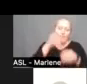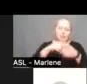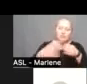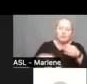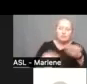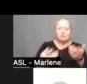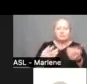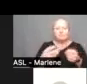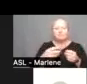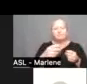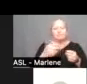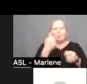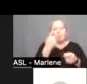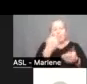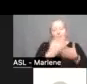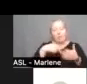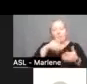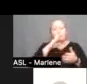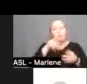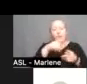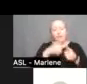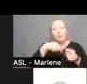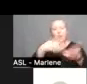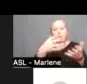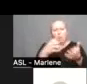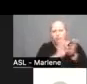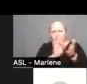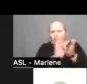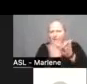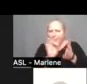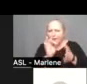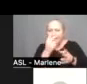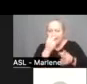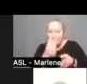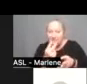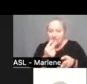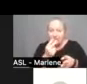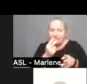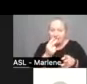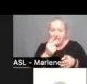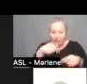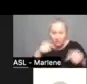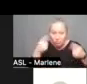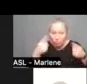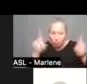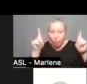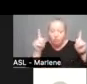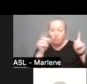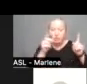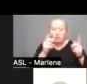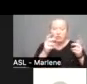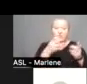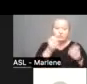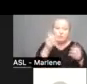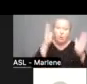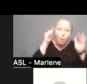things that we talked about is like we want to be tracking that to see is this is this working um and so i hope